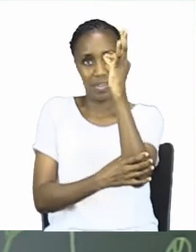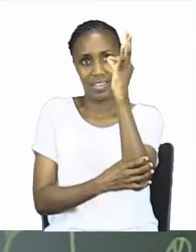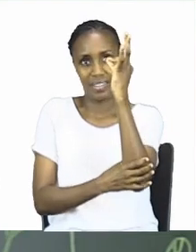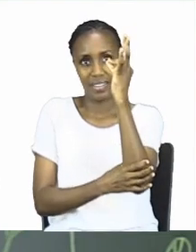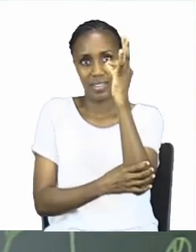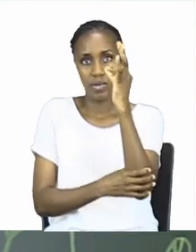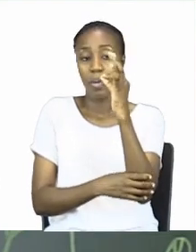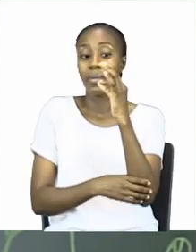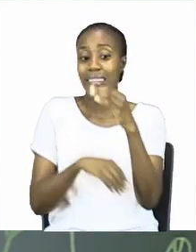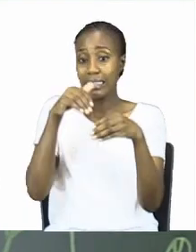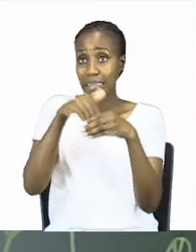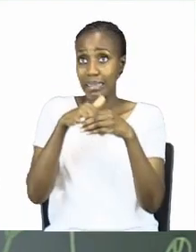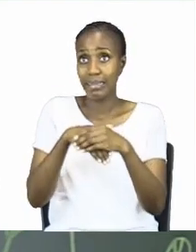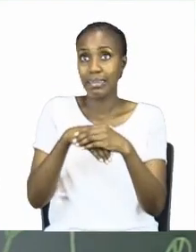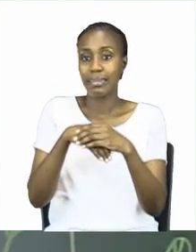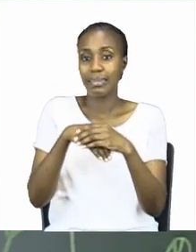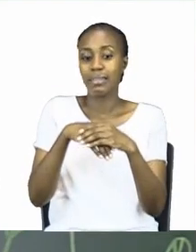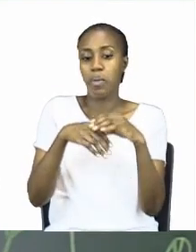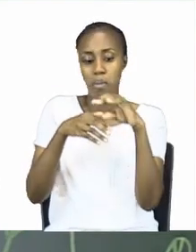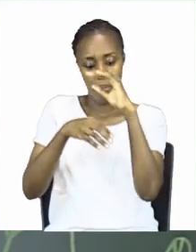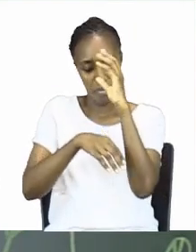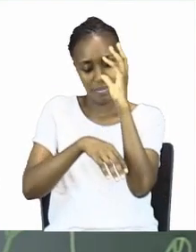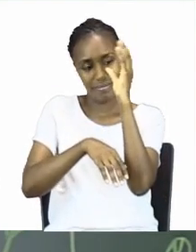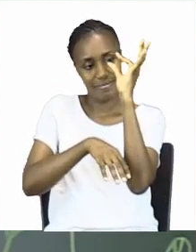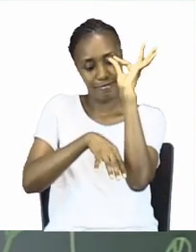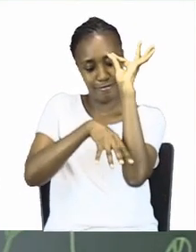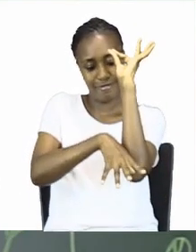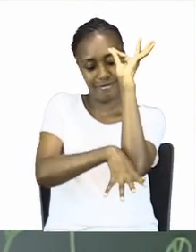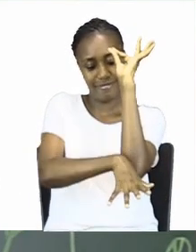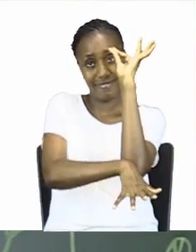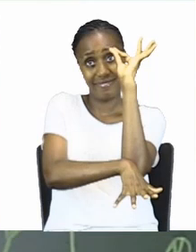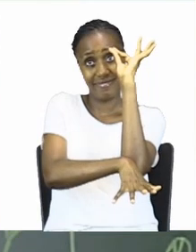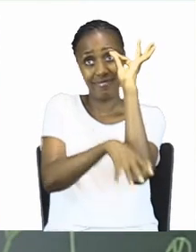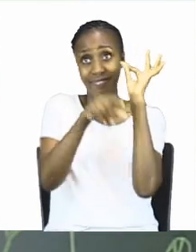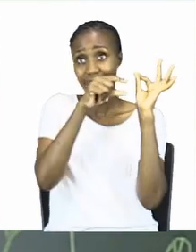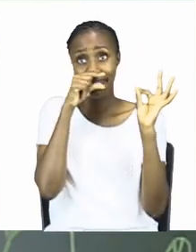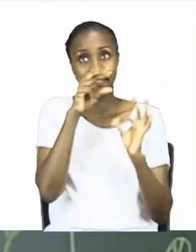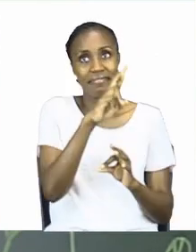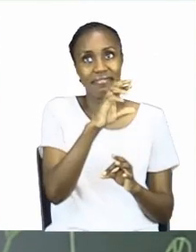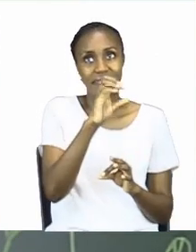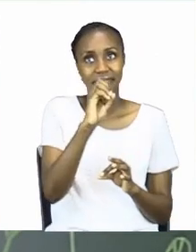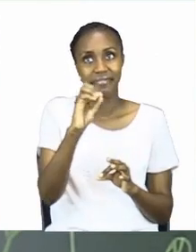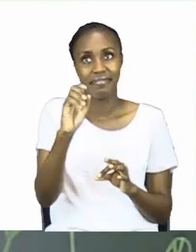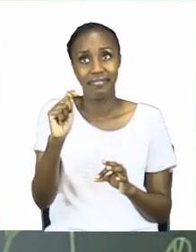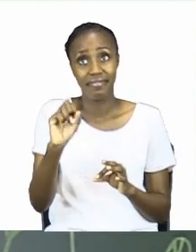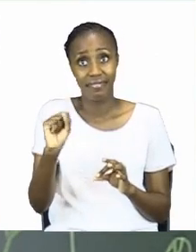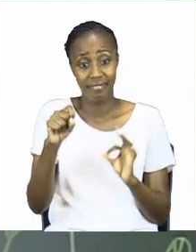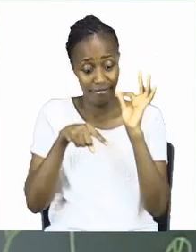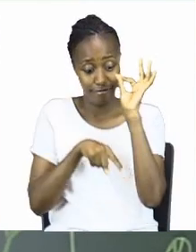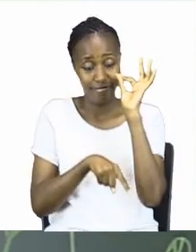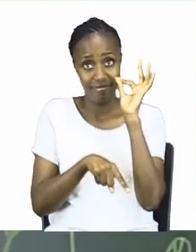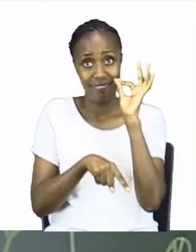like this. And what we have down here we call the roots of the flower. So